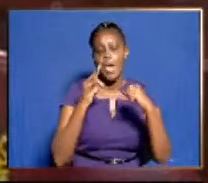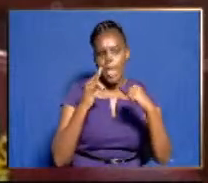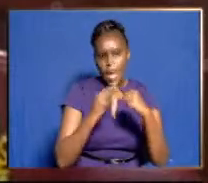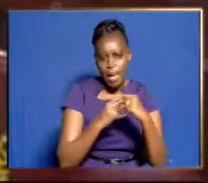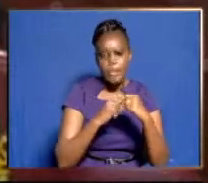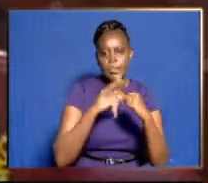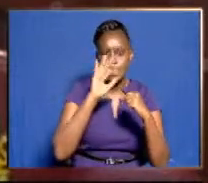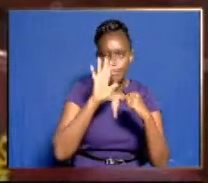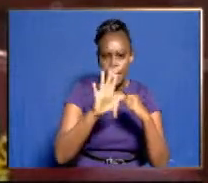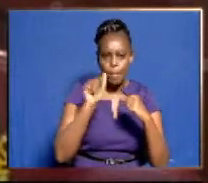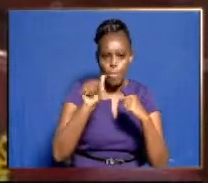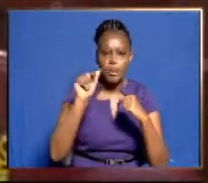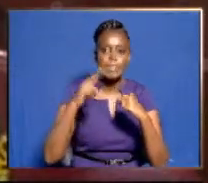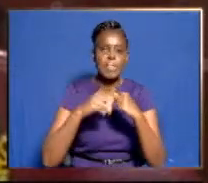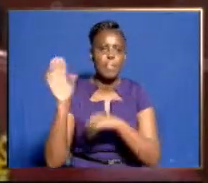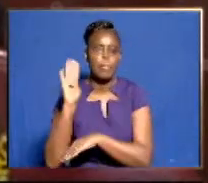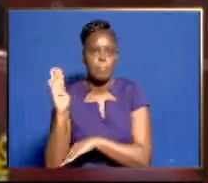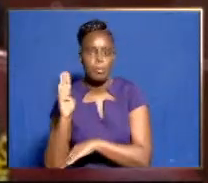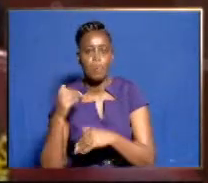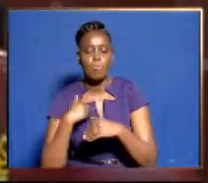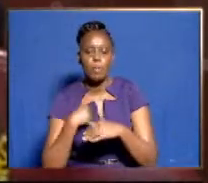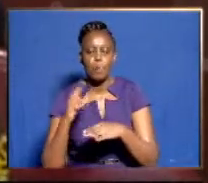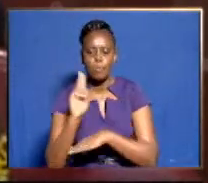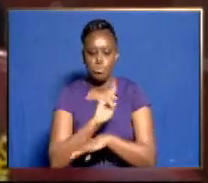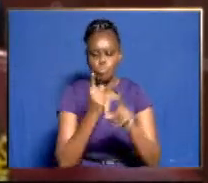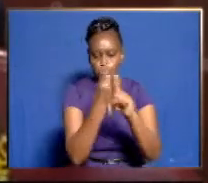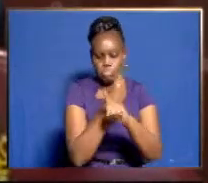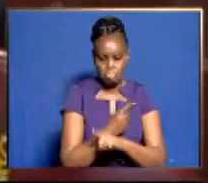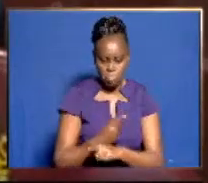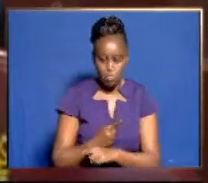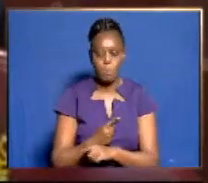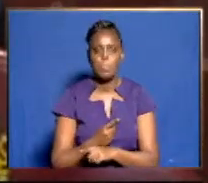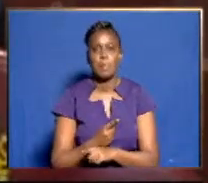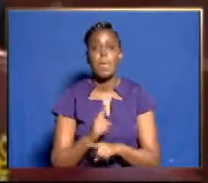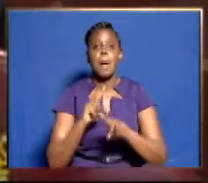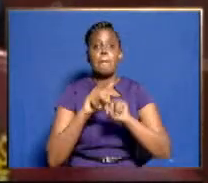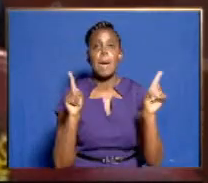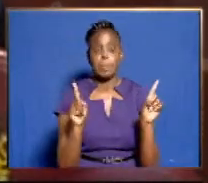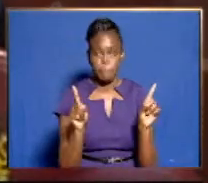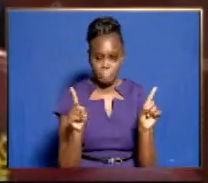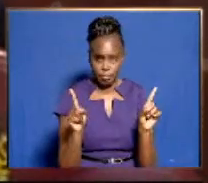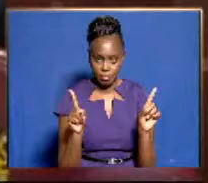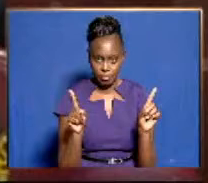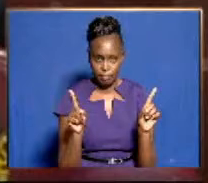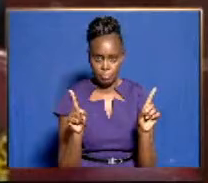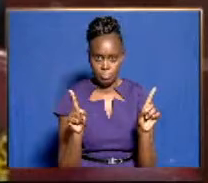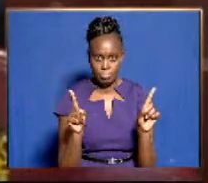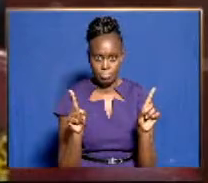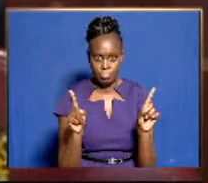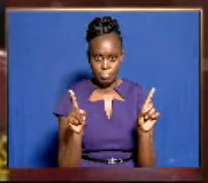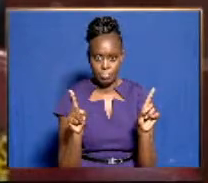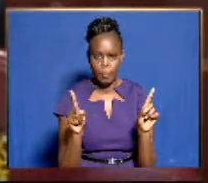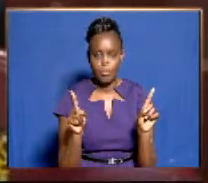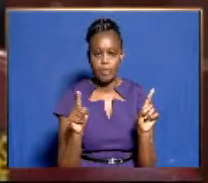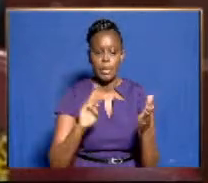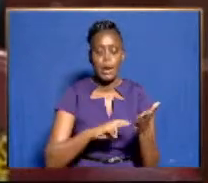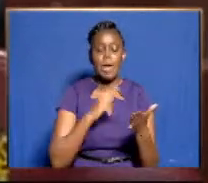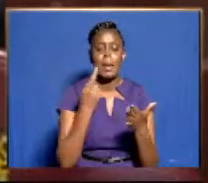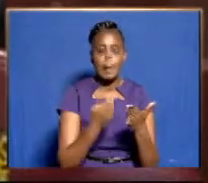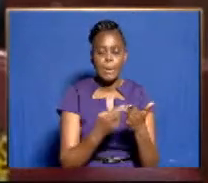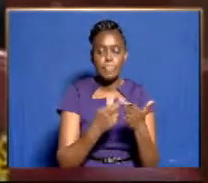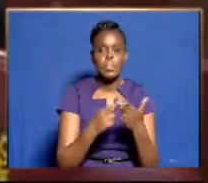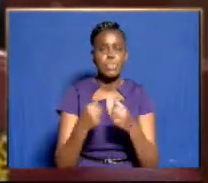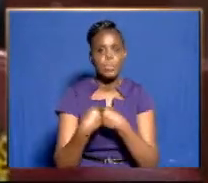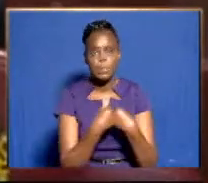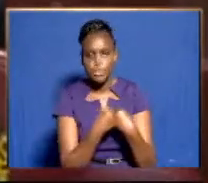85.7 billion shillings to meet various expenditure shortfalls. However, due to the prevailing resource constraints and